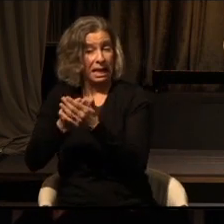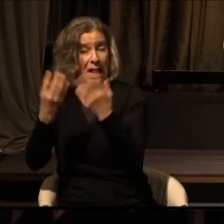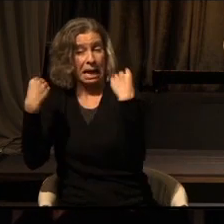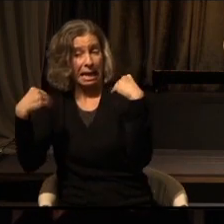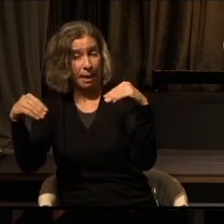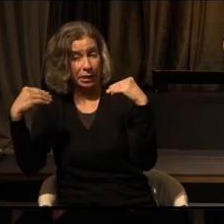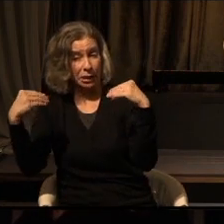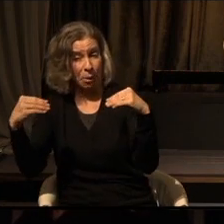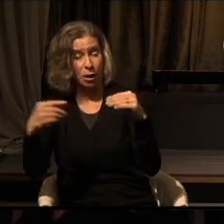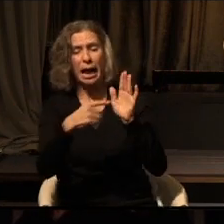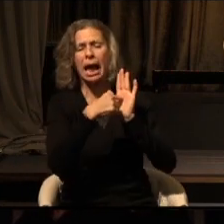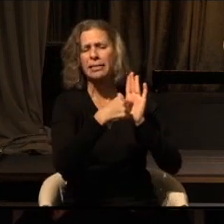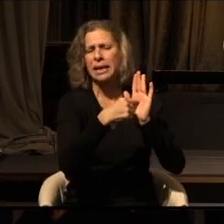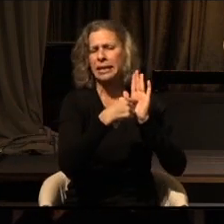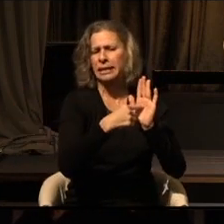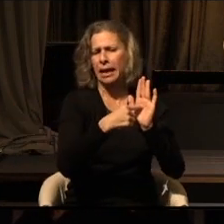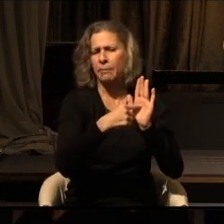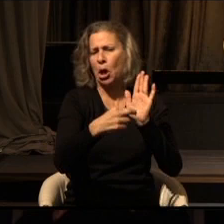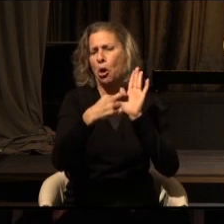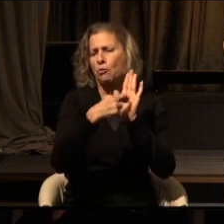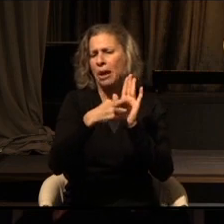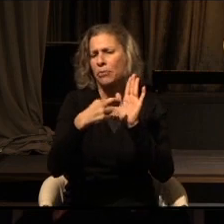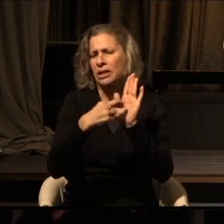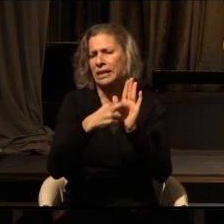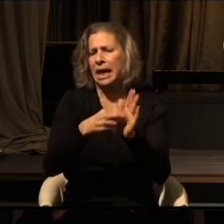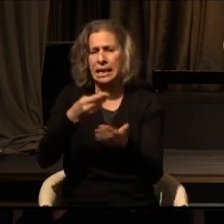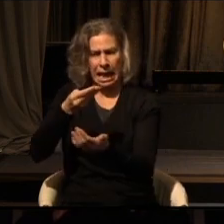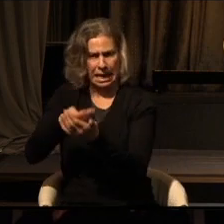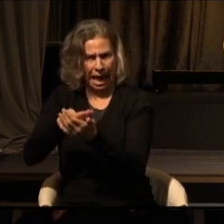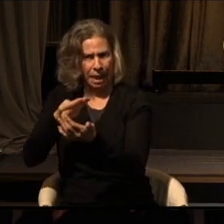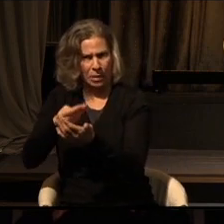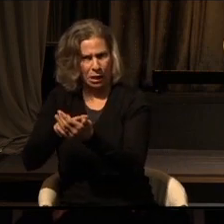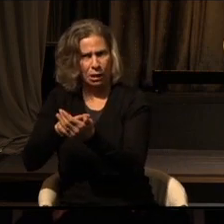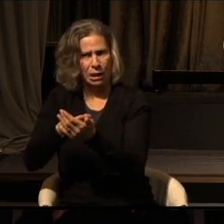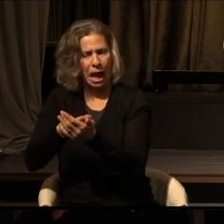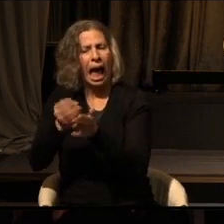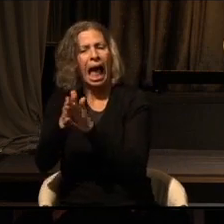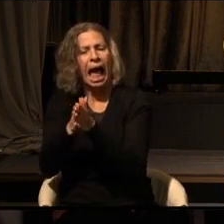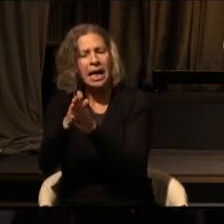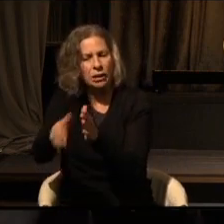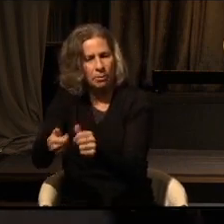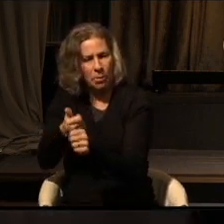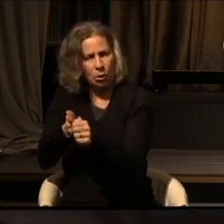represent capitalism as a motivator for the new black art at the theater?